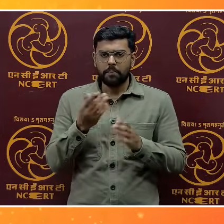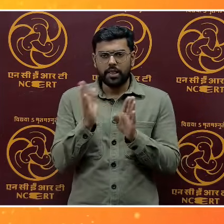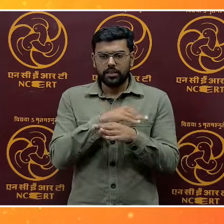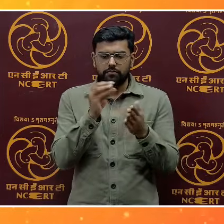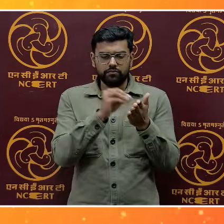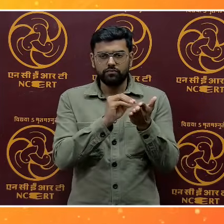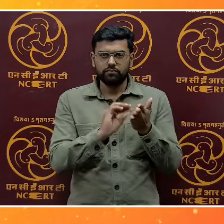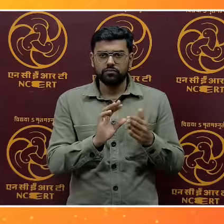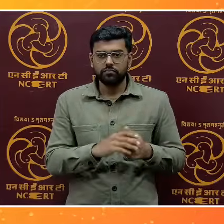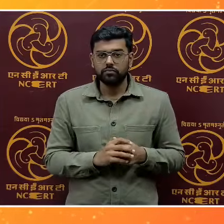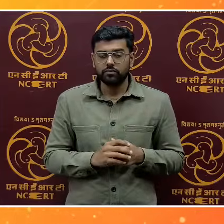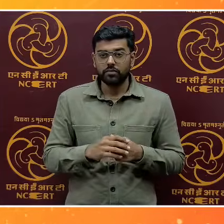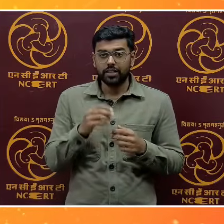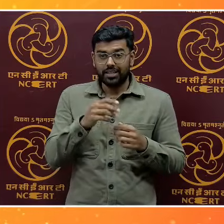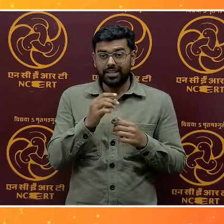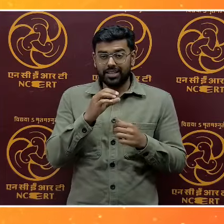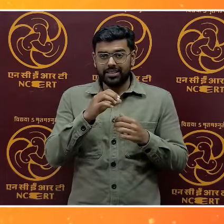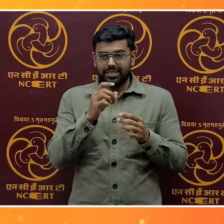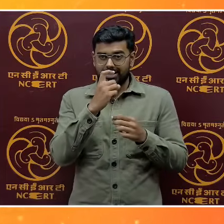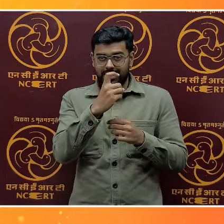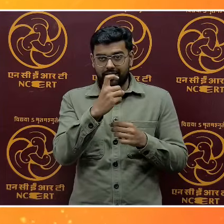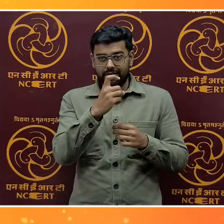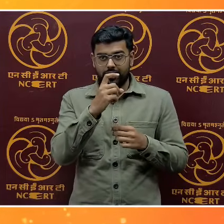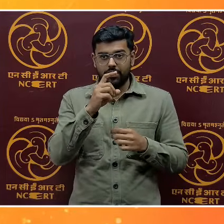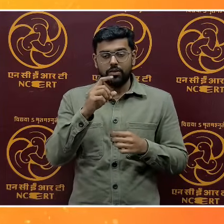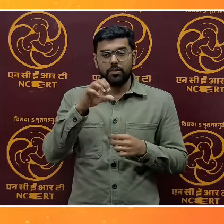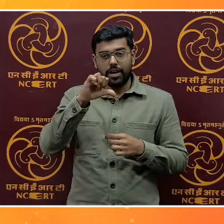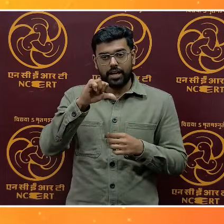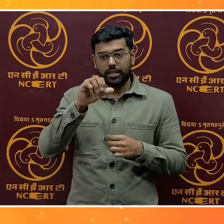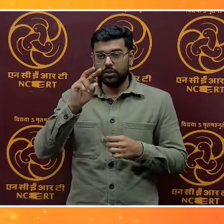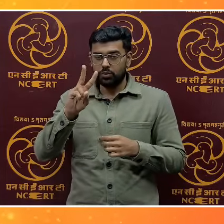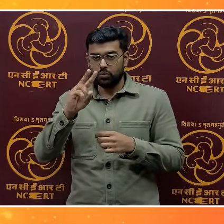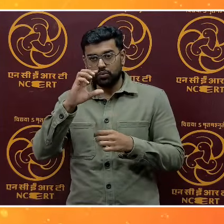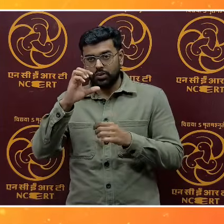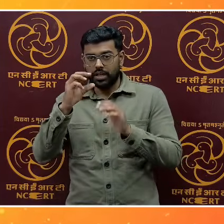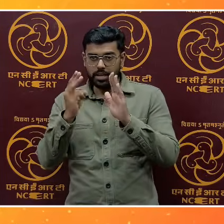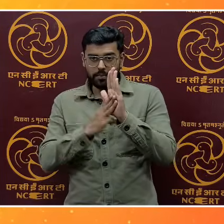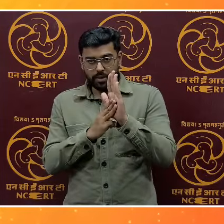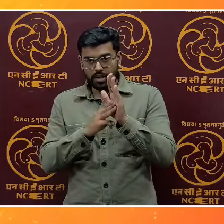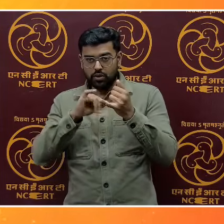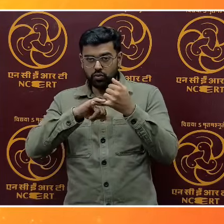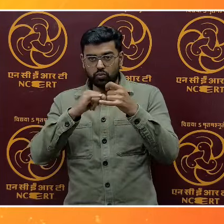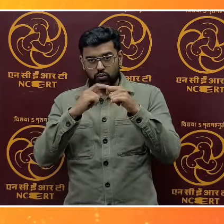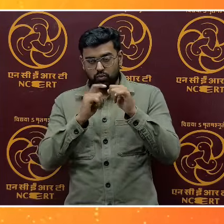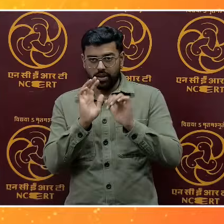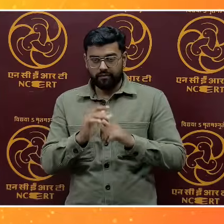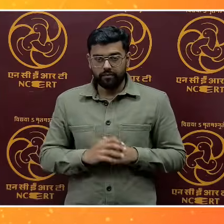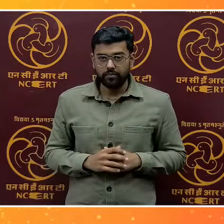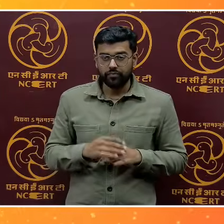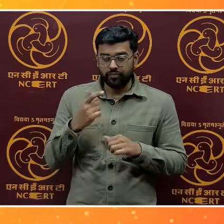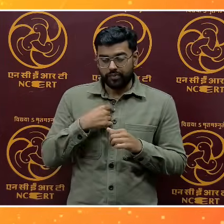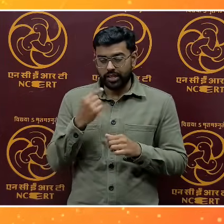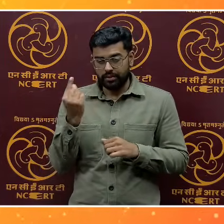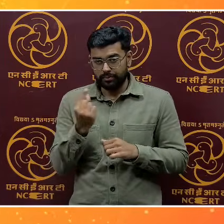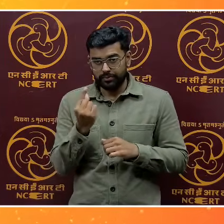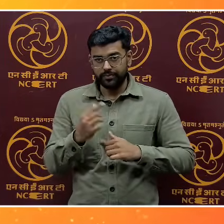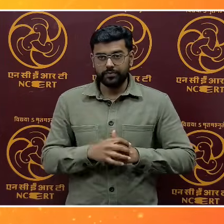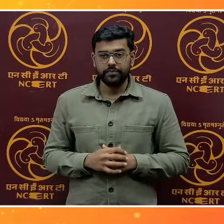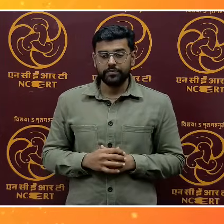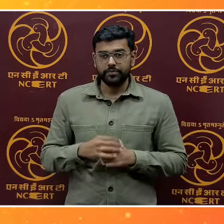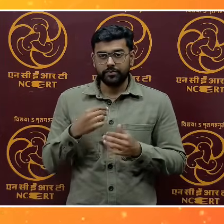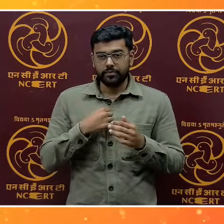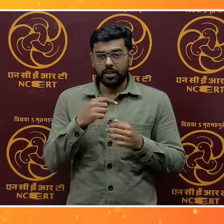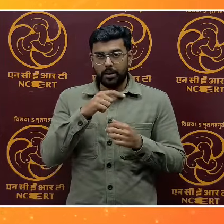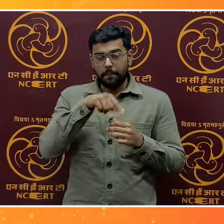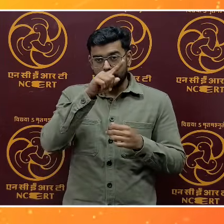that the curved surface area is 792 centimeter square. Using this, I will write down pi